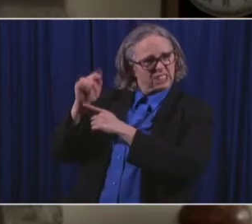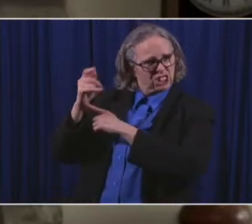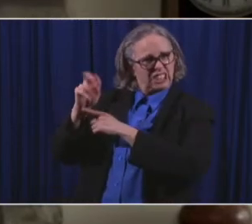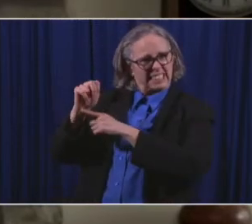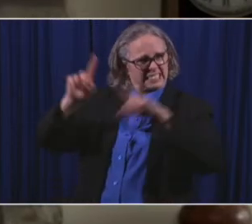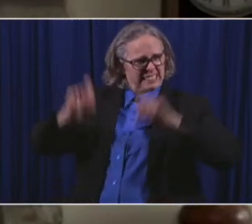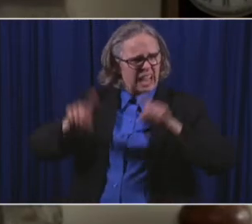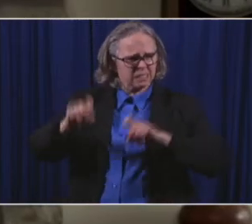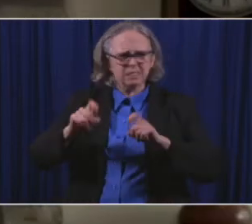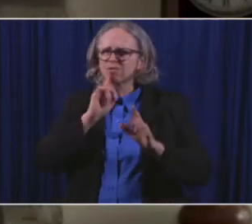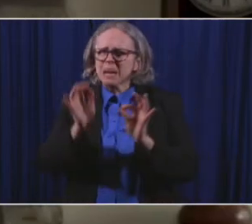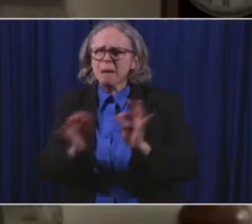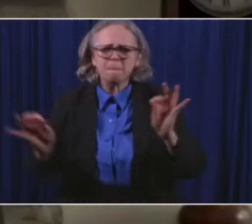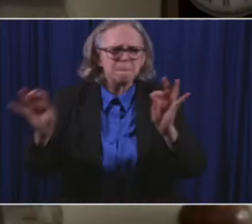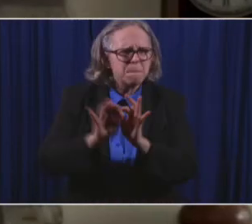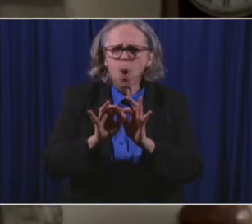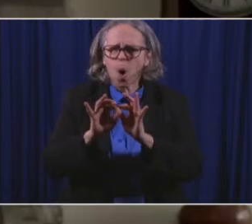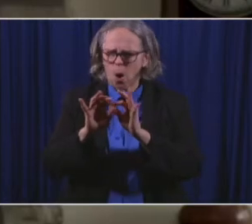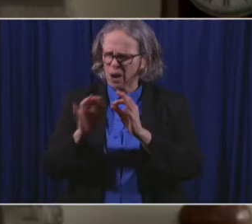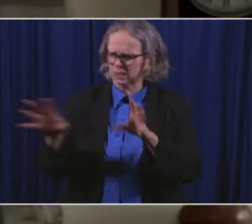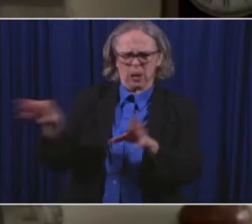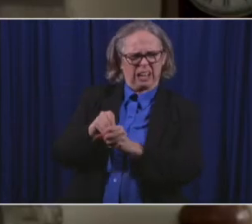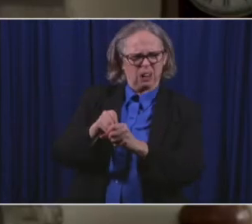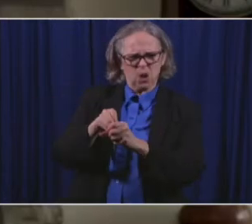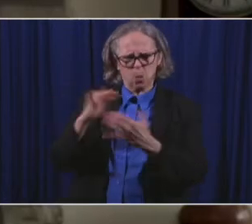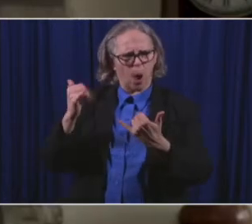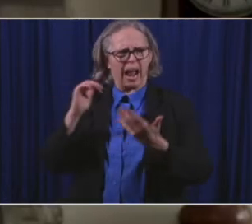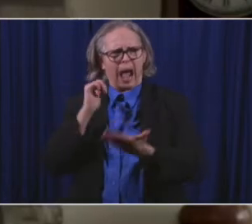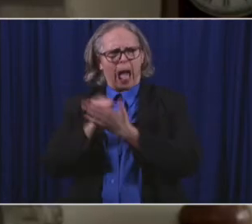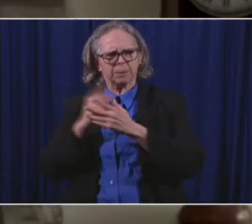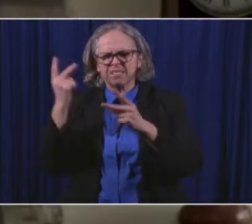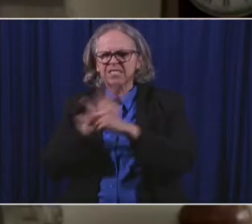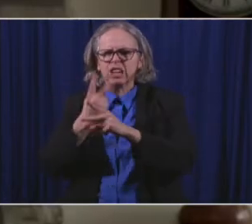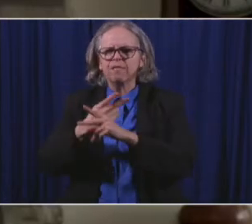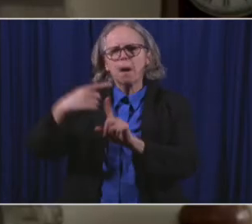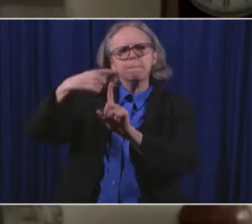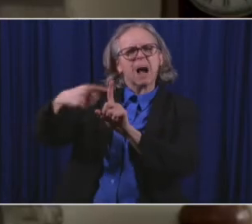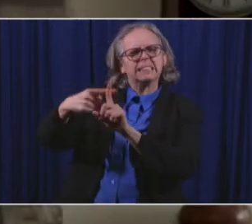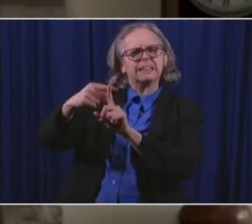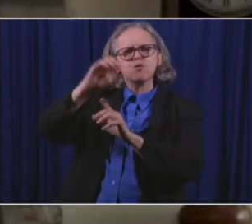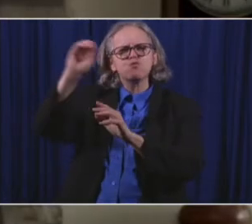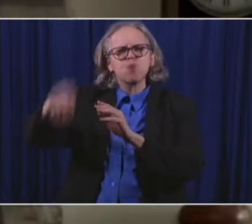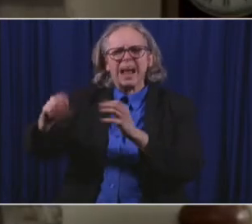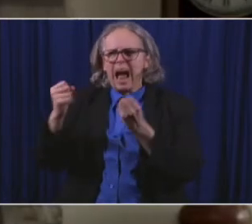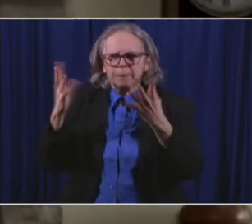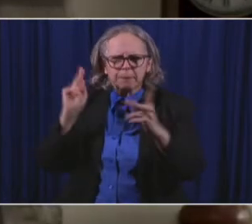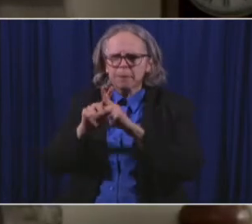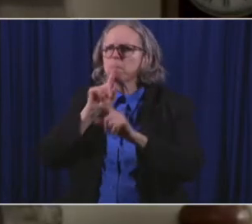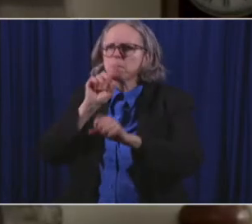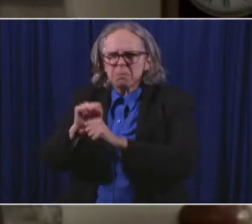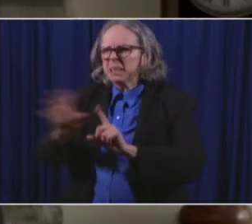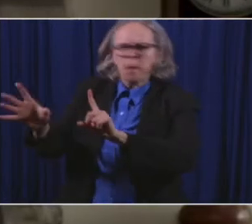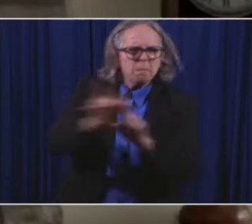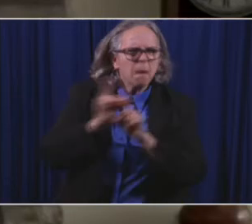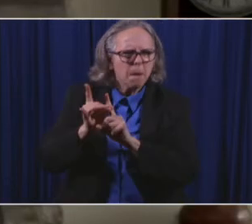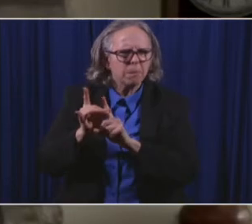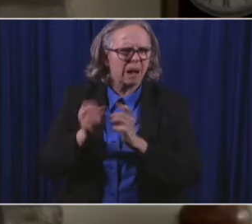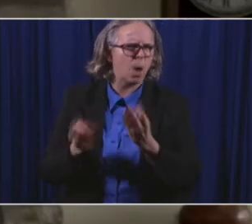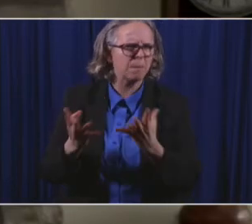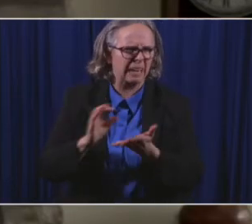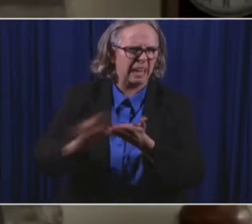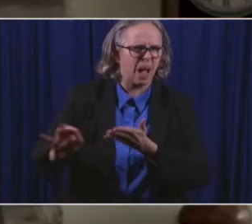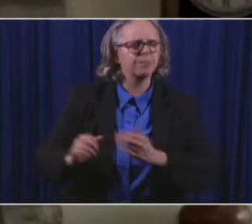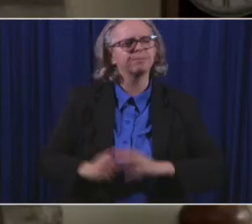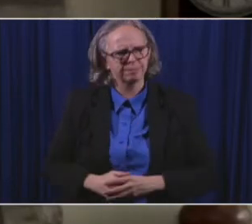in our positivity calculations as well. Just like we're doing with cases on our website, where you're able to look